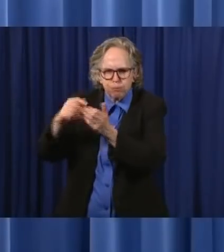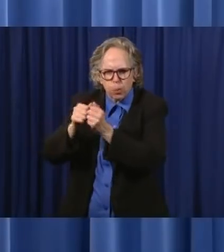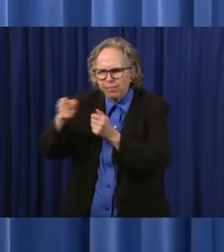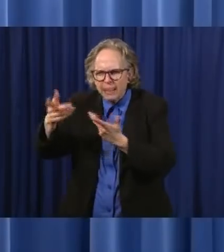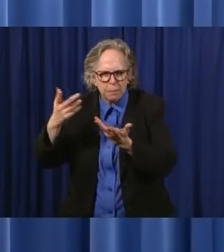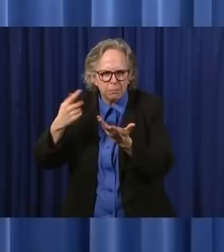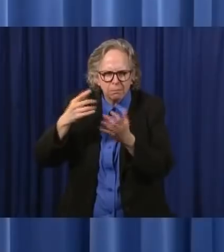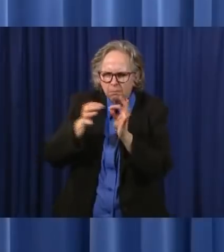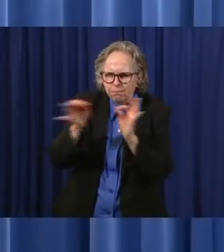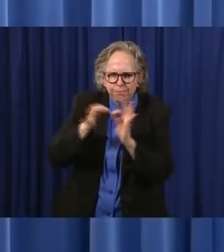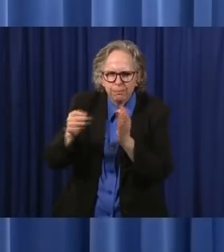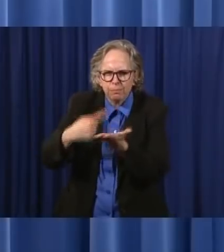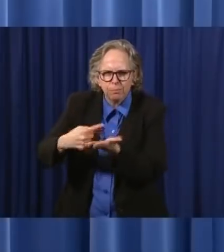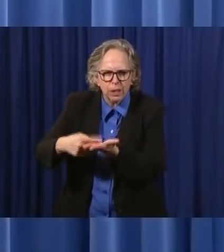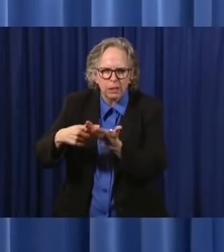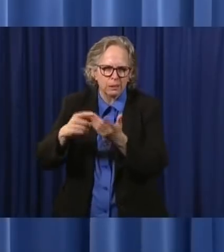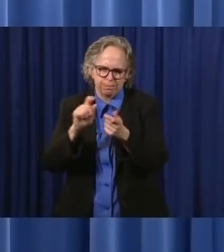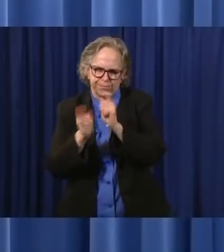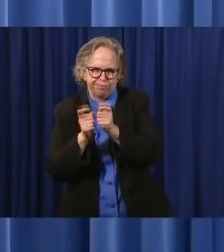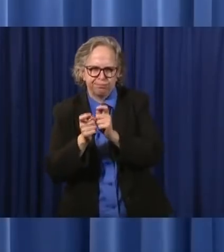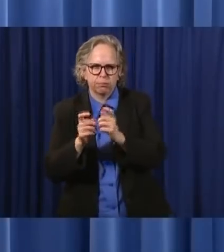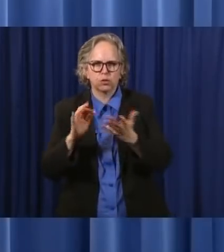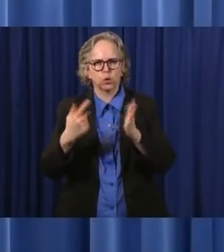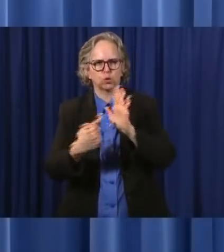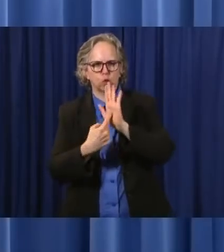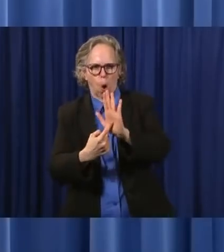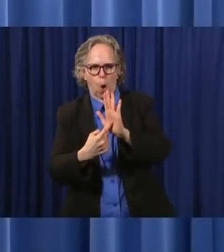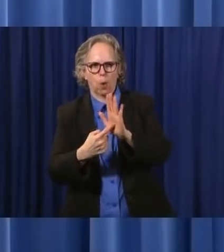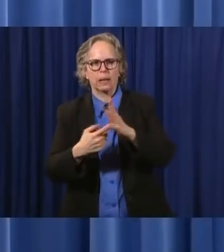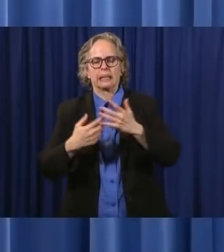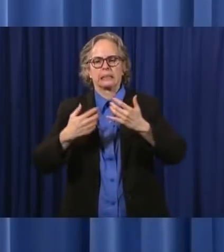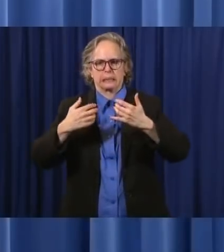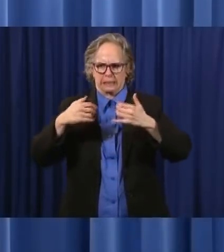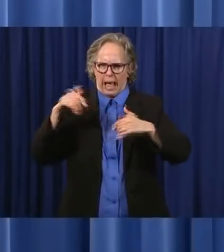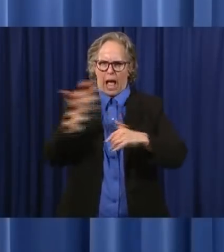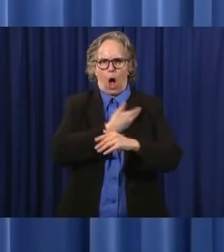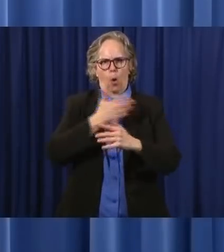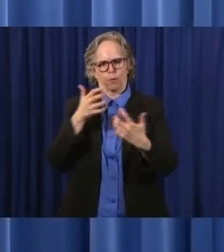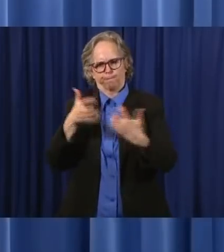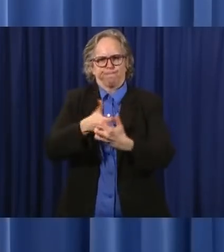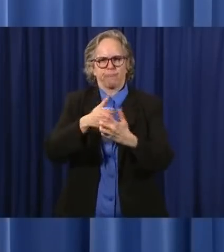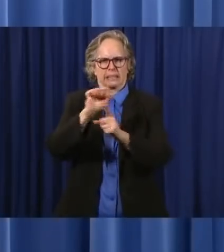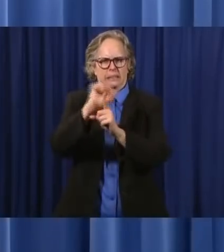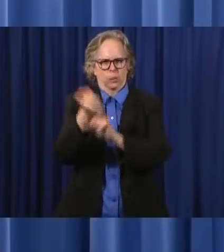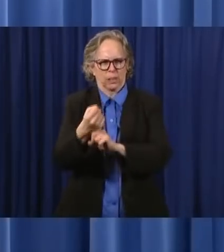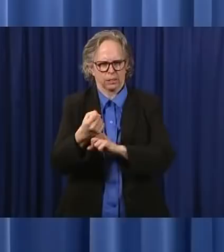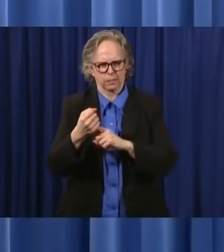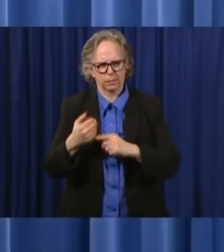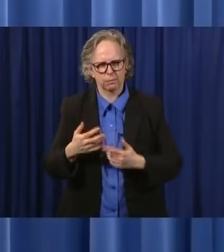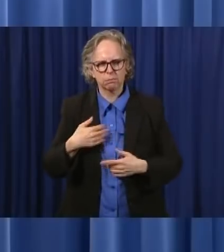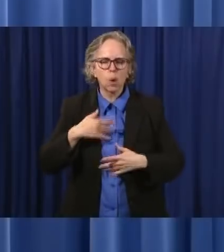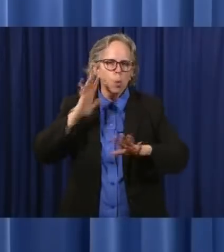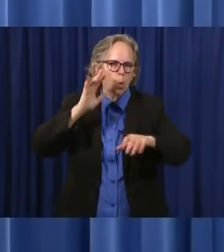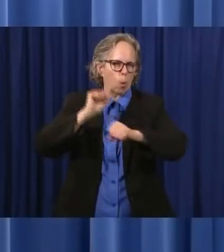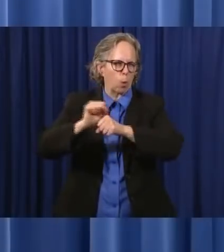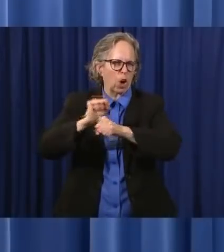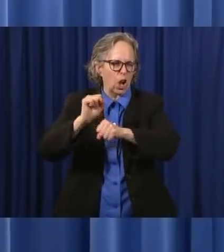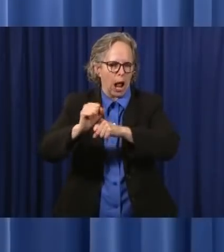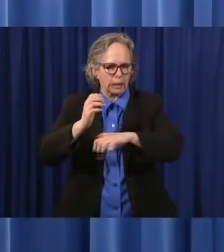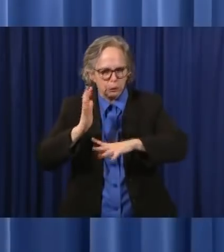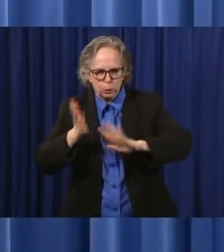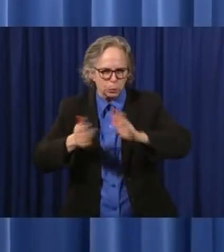are today is coming up, and so I'm going to be working on that.